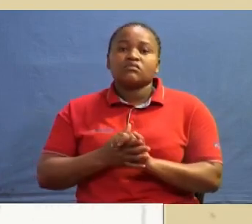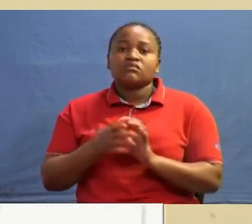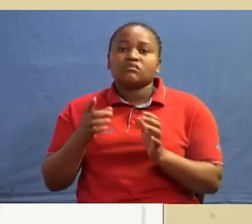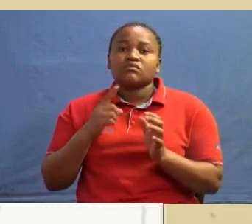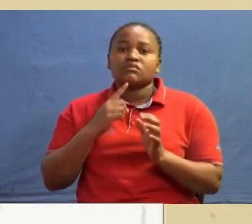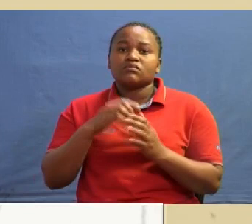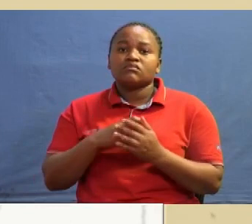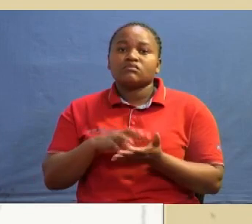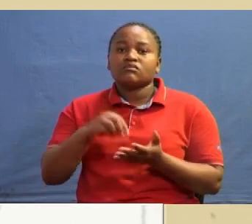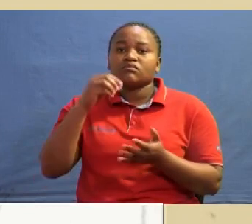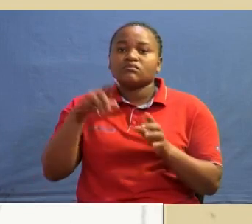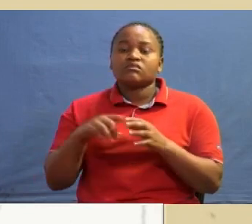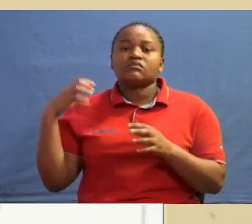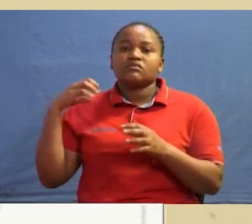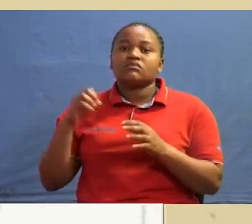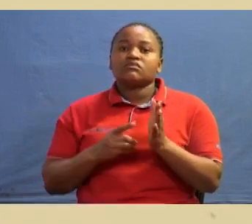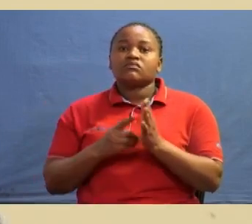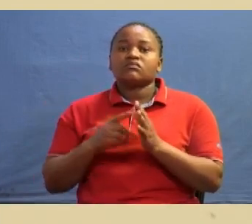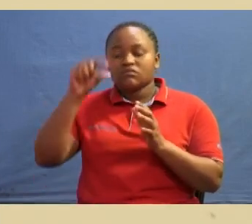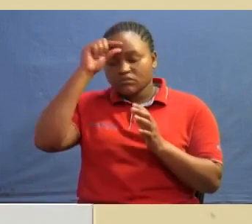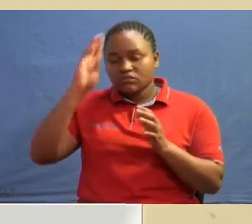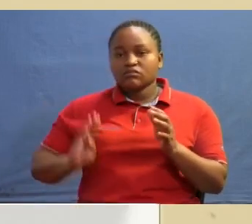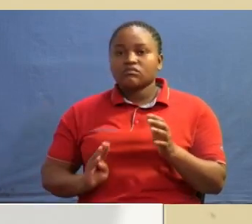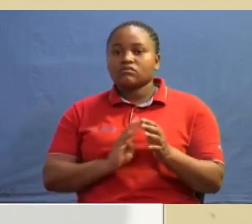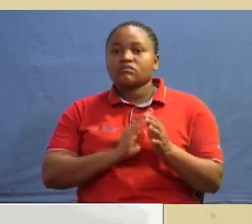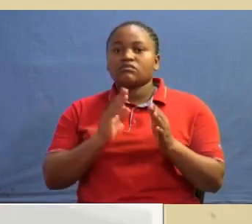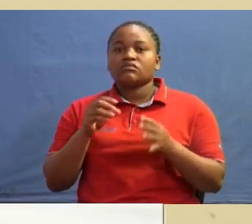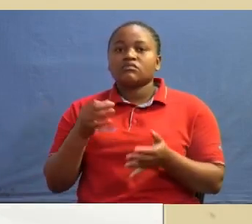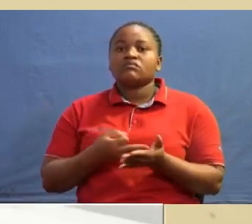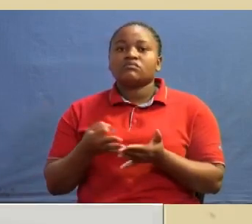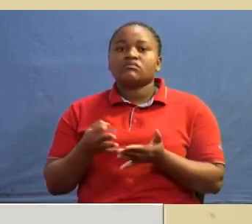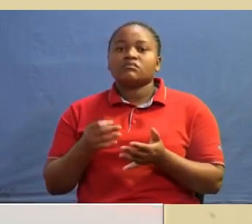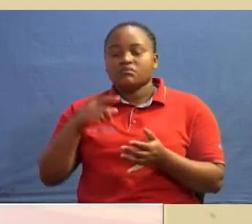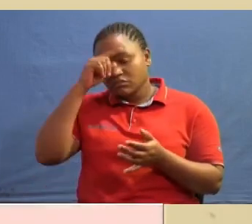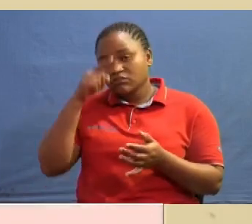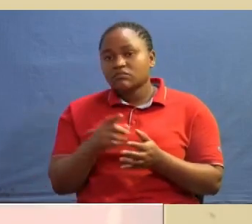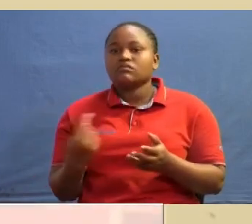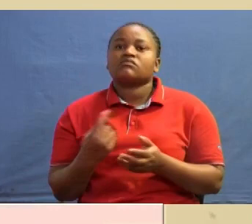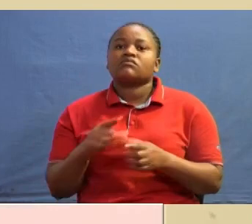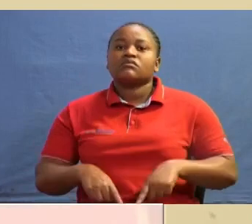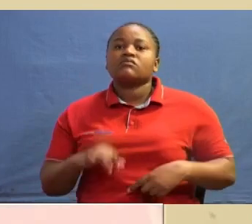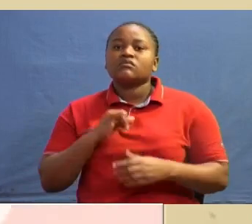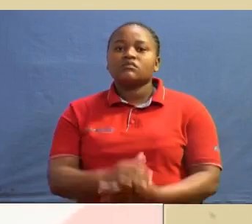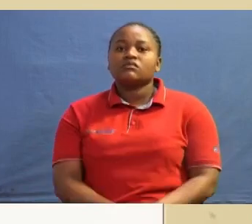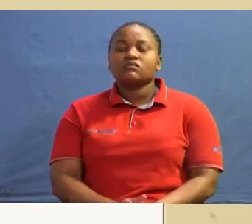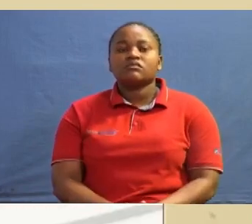what I've learned as a chairman of the Board of Governors, we need a lot of funding because this is where life is.